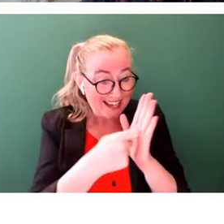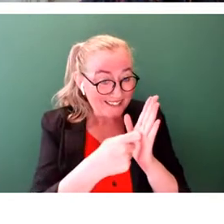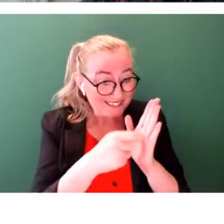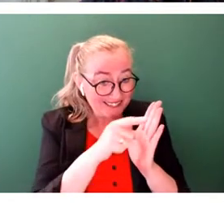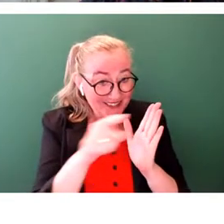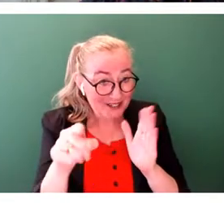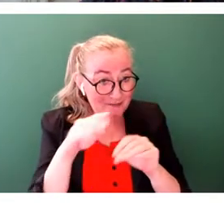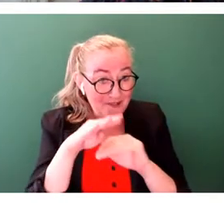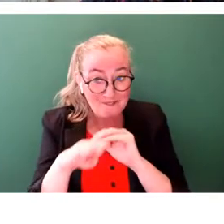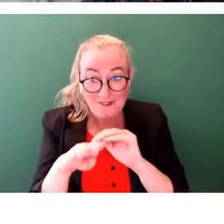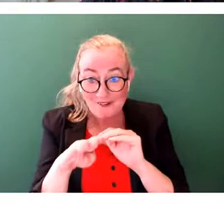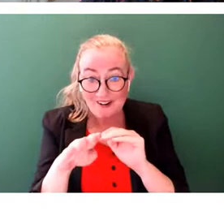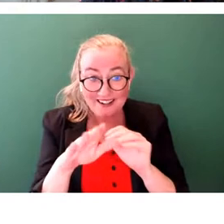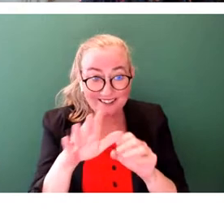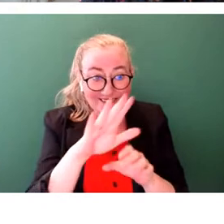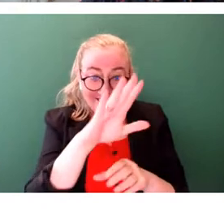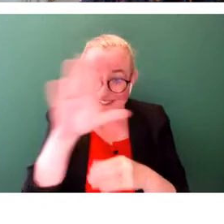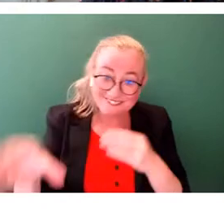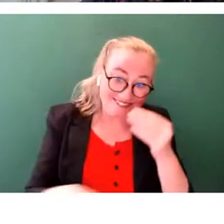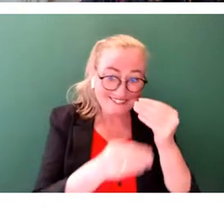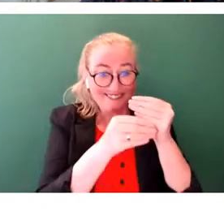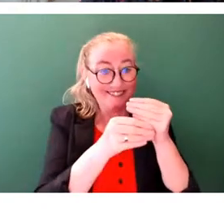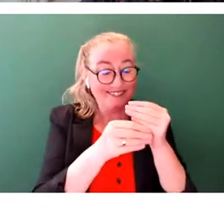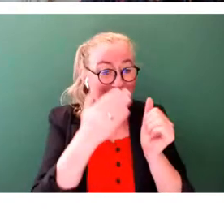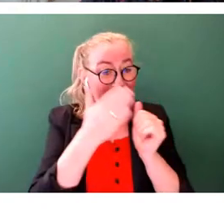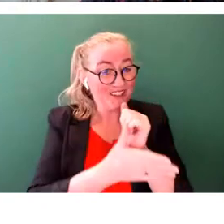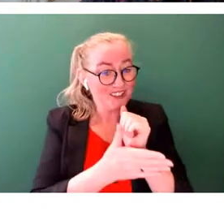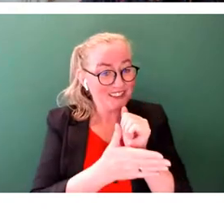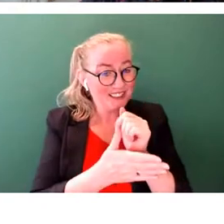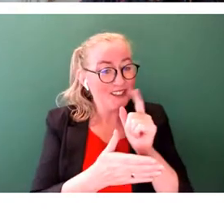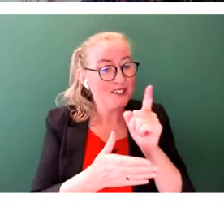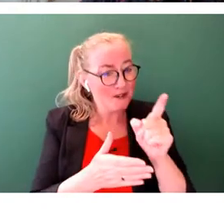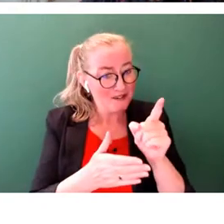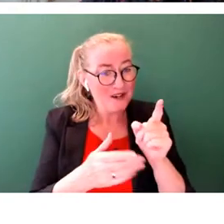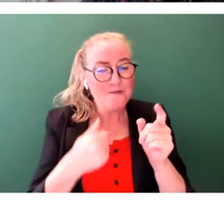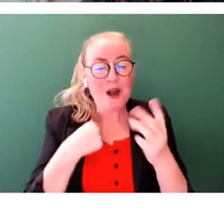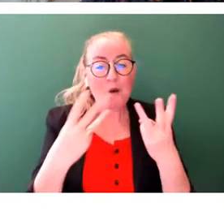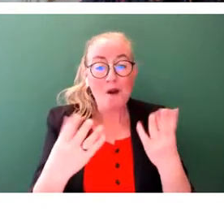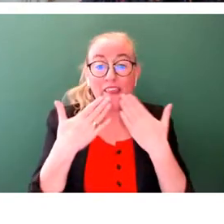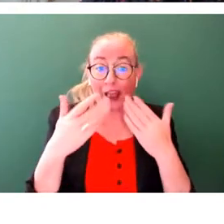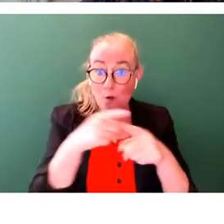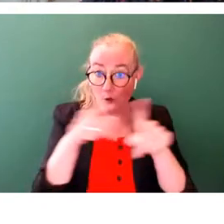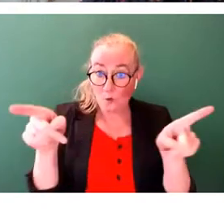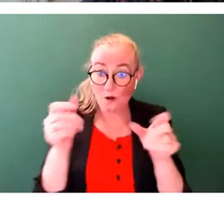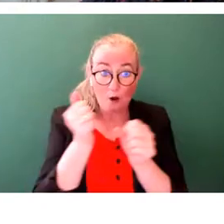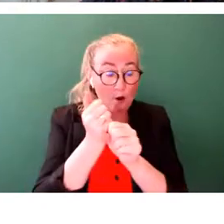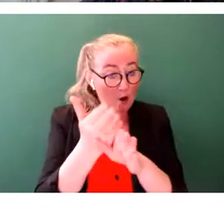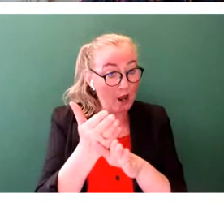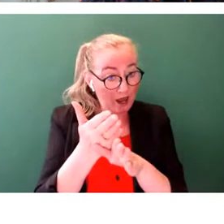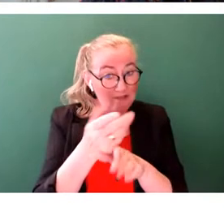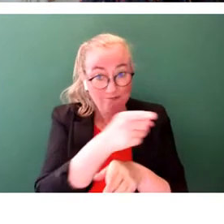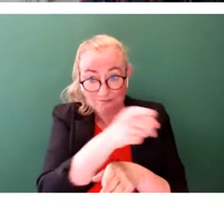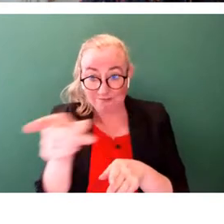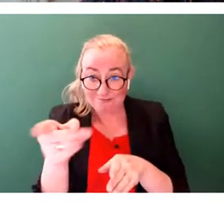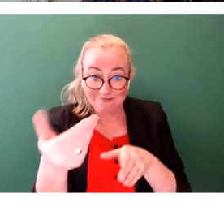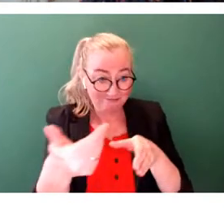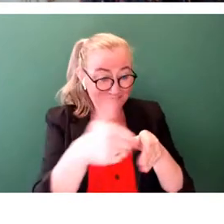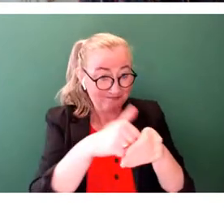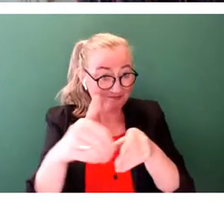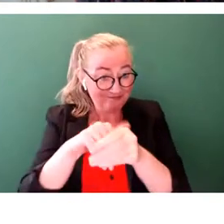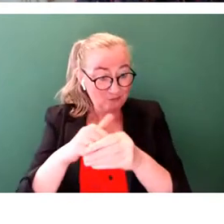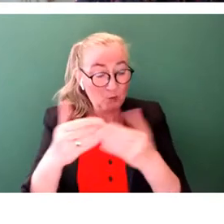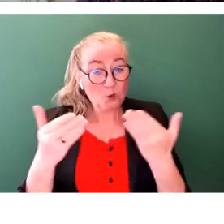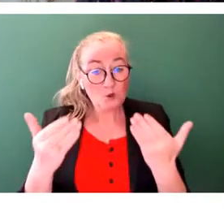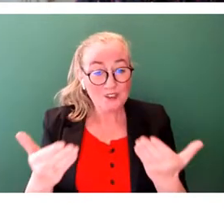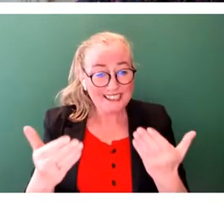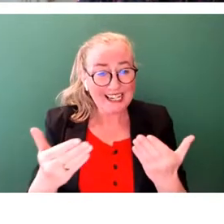before I wrap, but I really would like to thank you all for taking part today.